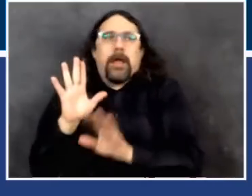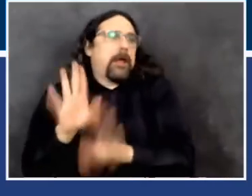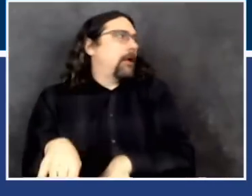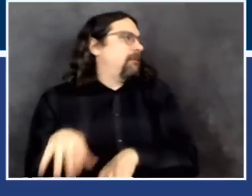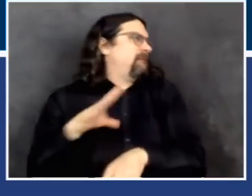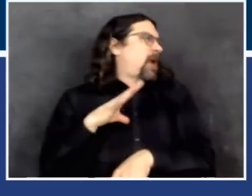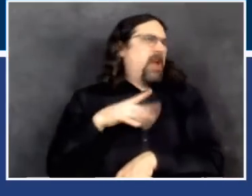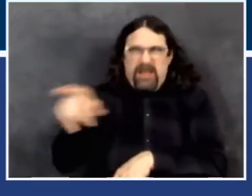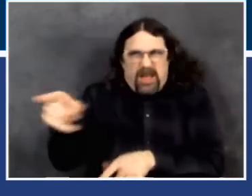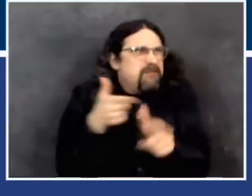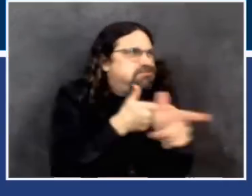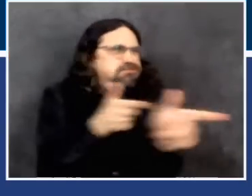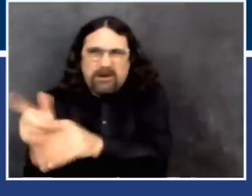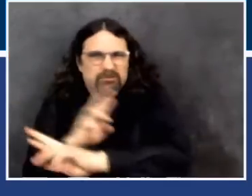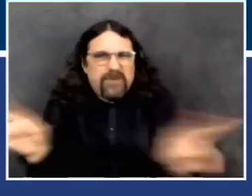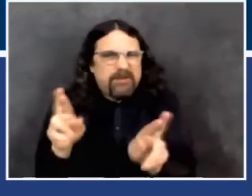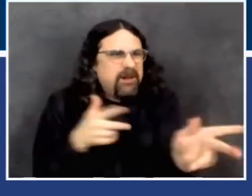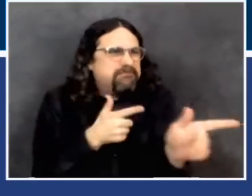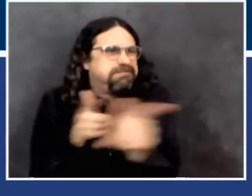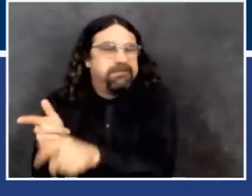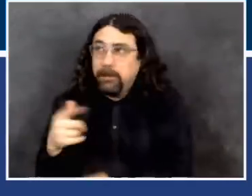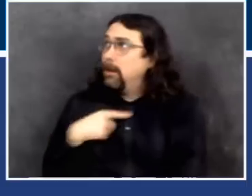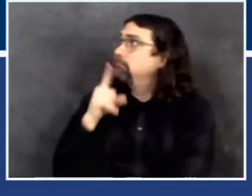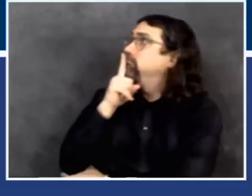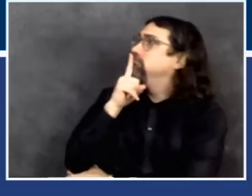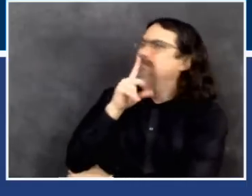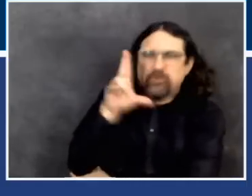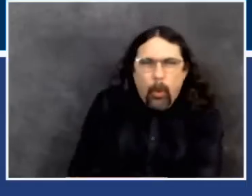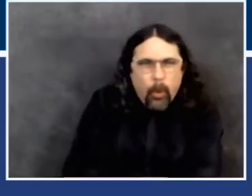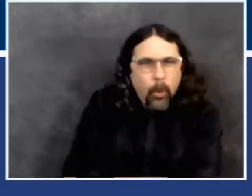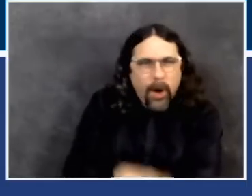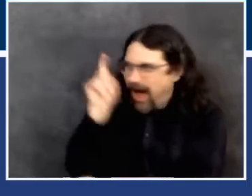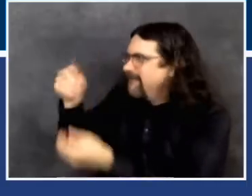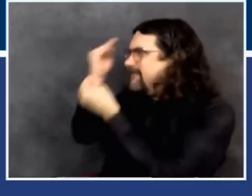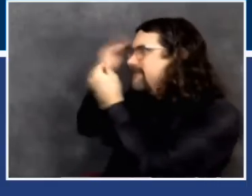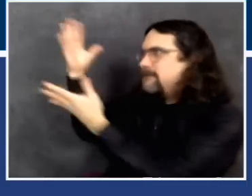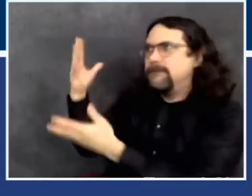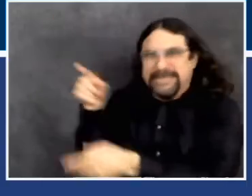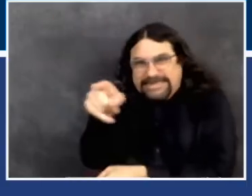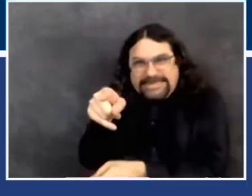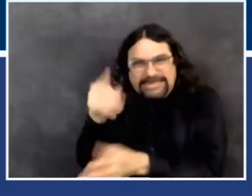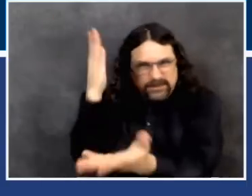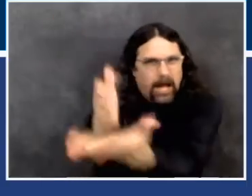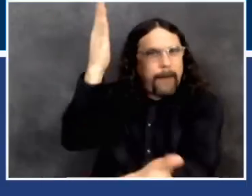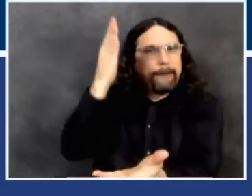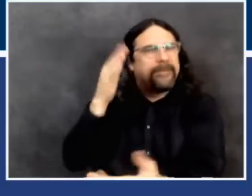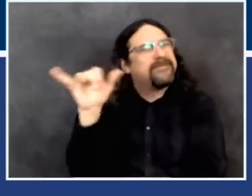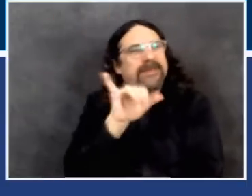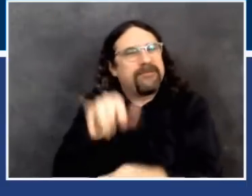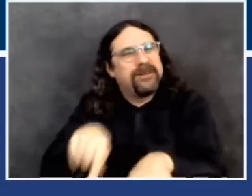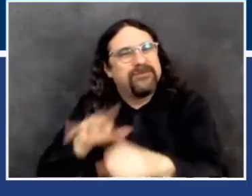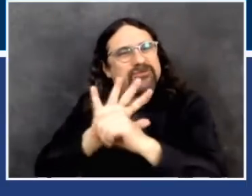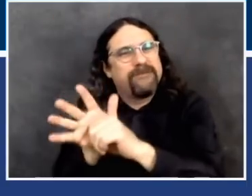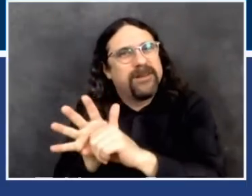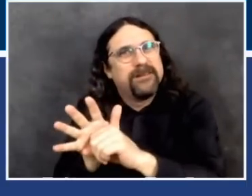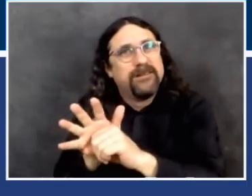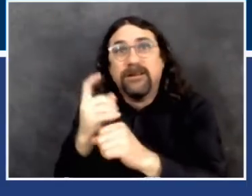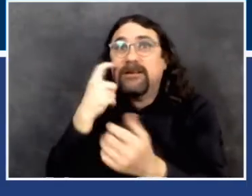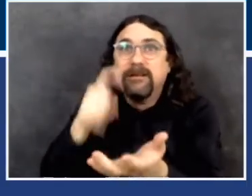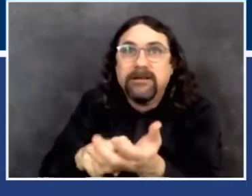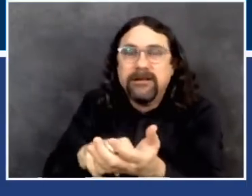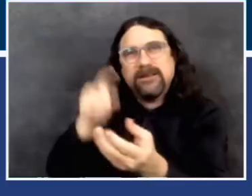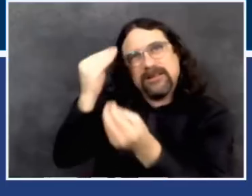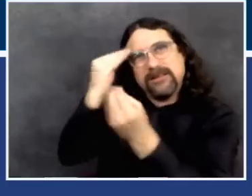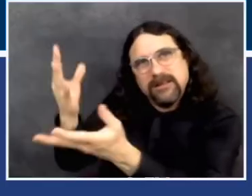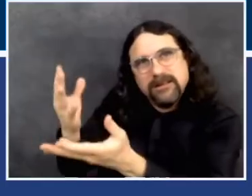311-692. Just send that photo along, 311-692. Or you can use the 311 app, or you can send it to nyc.gov. We